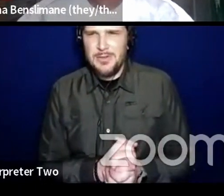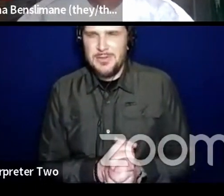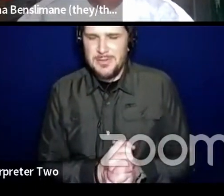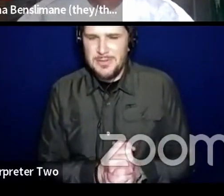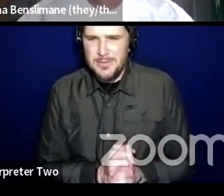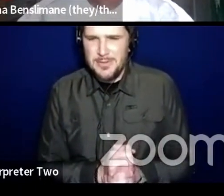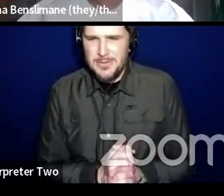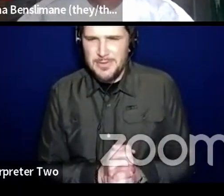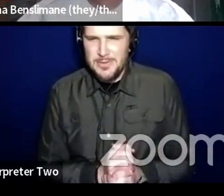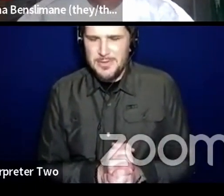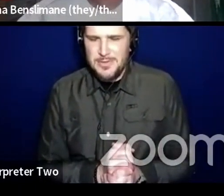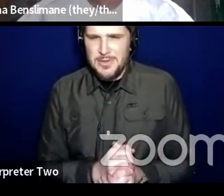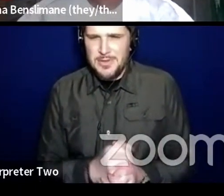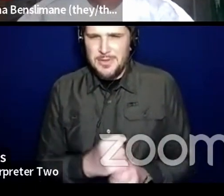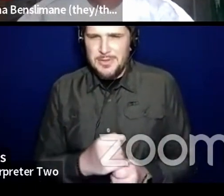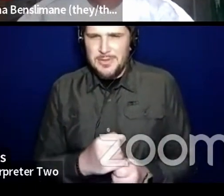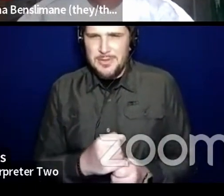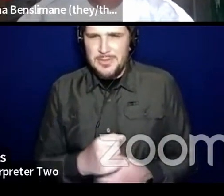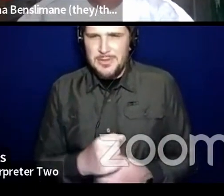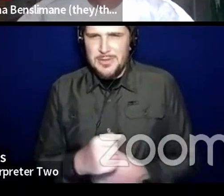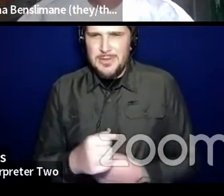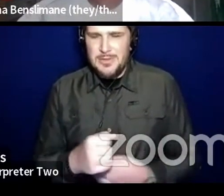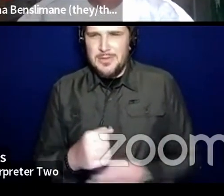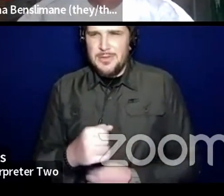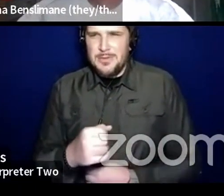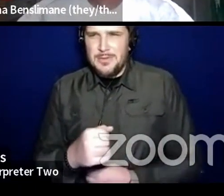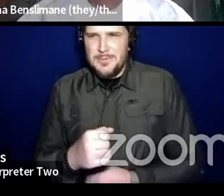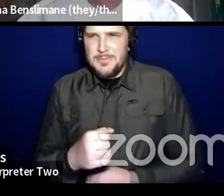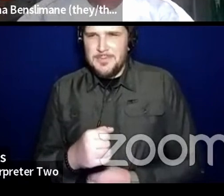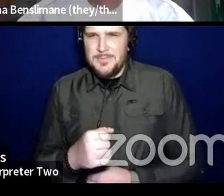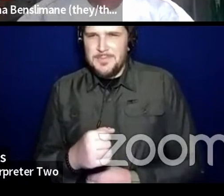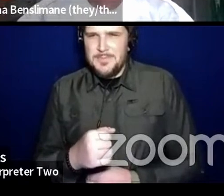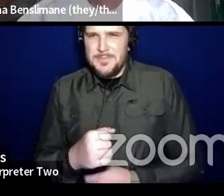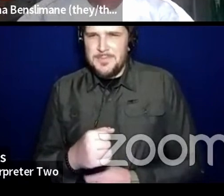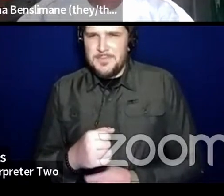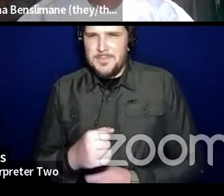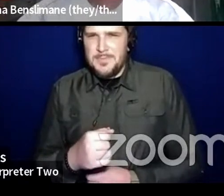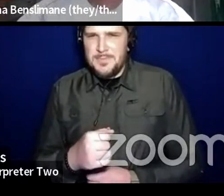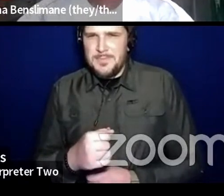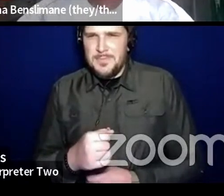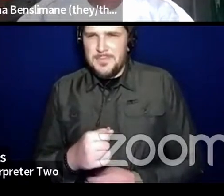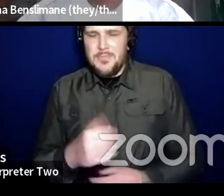what care is or should be. So but thank you, everyone.